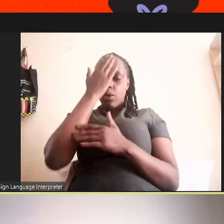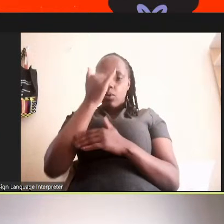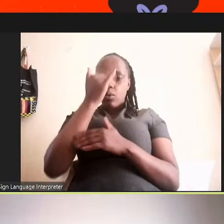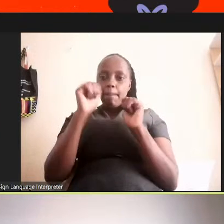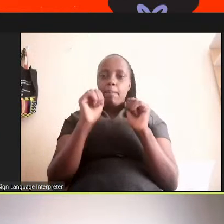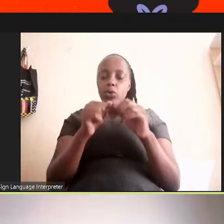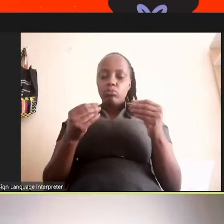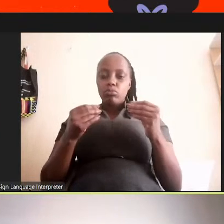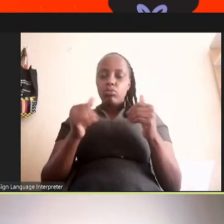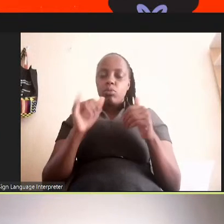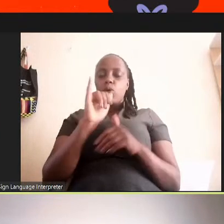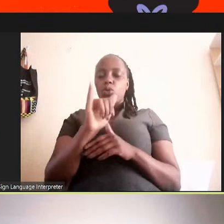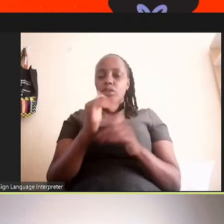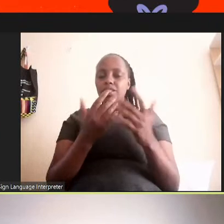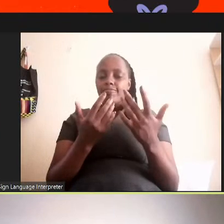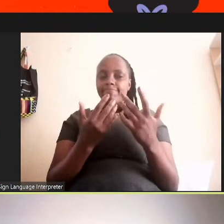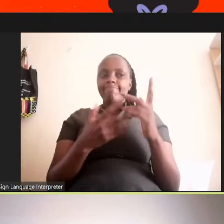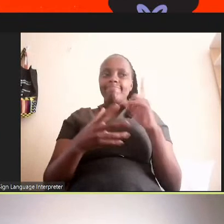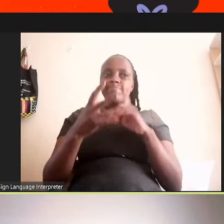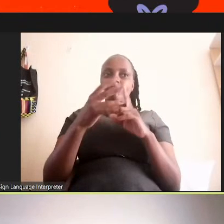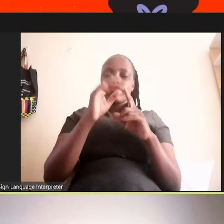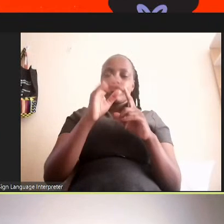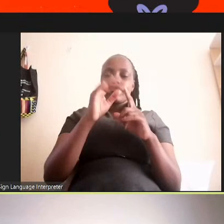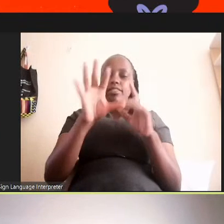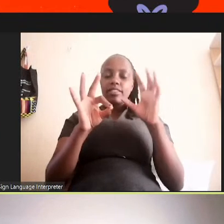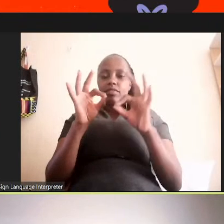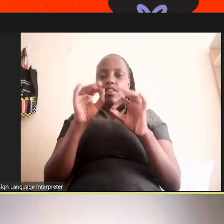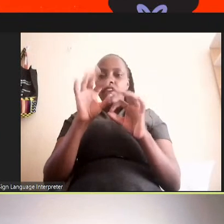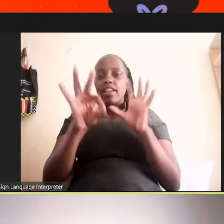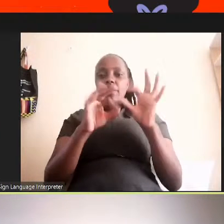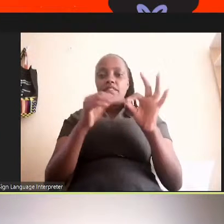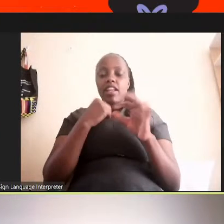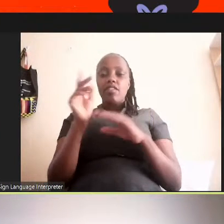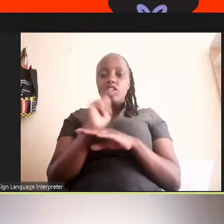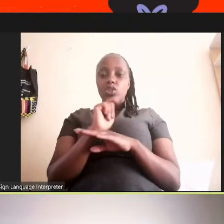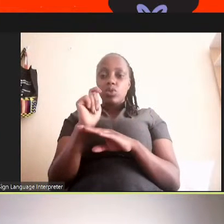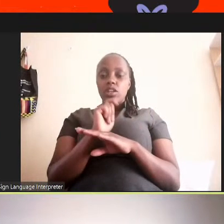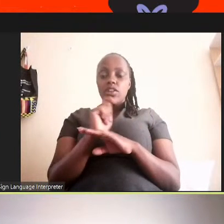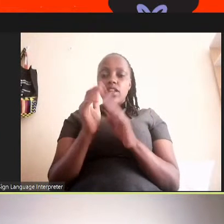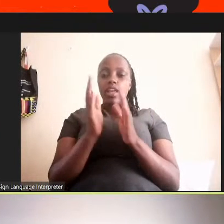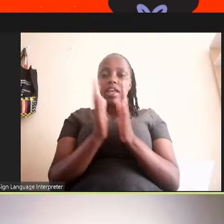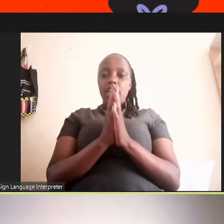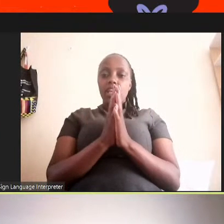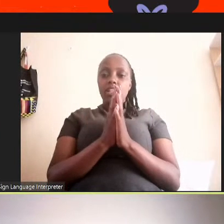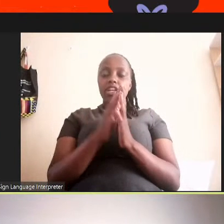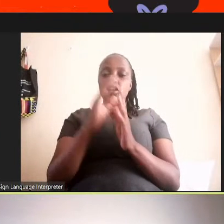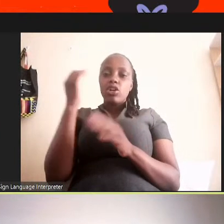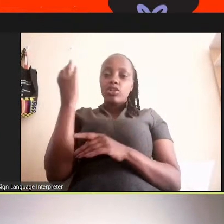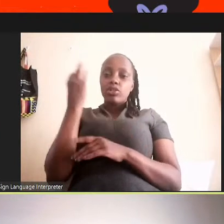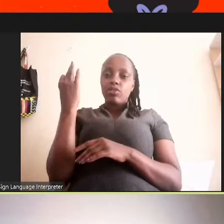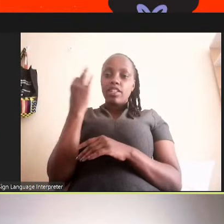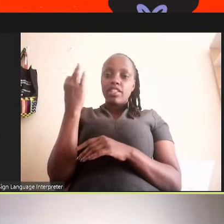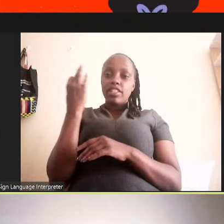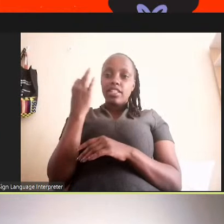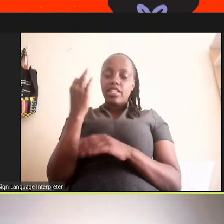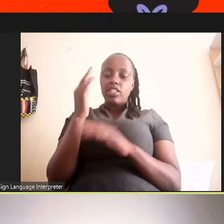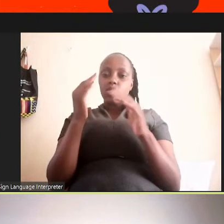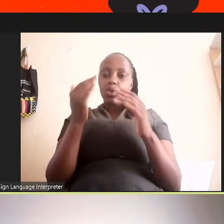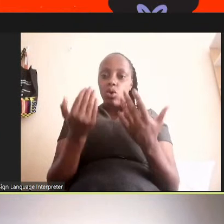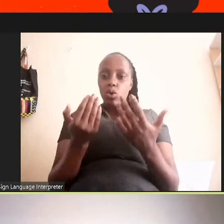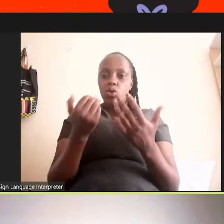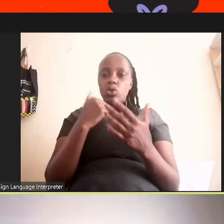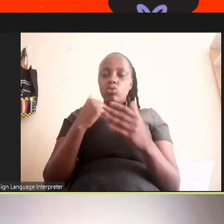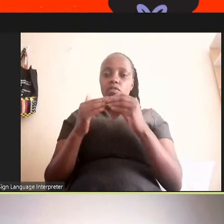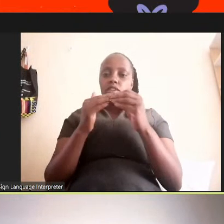gaps that have been identified. Resource people to train or to facilitate or to take us